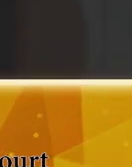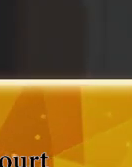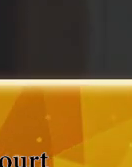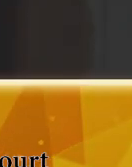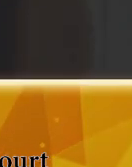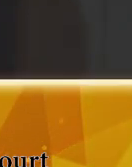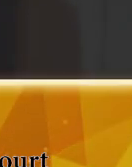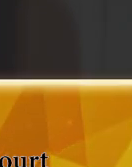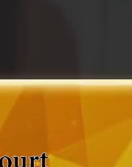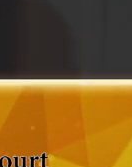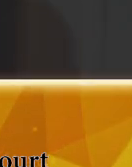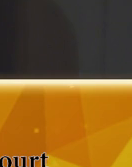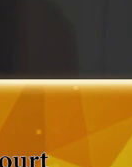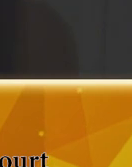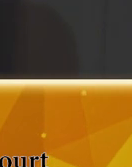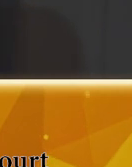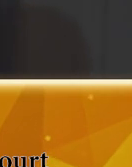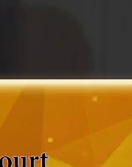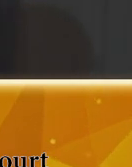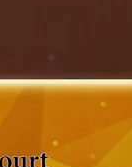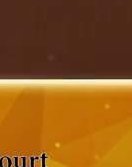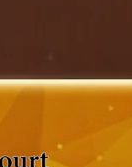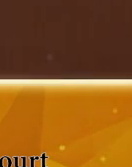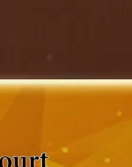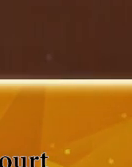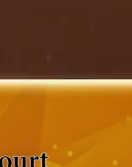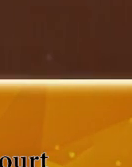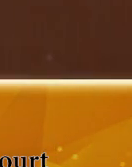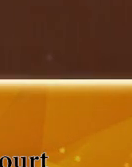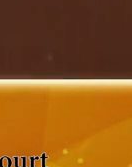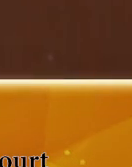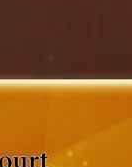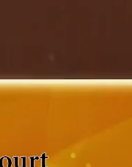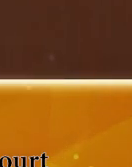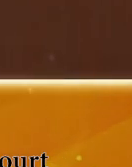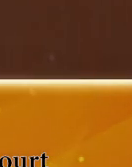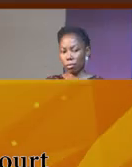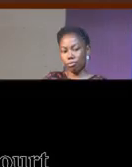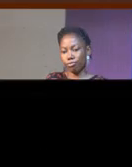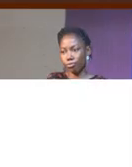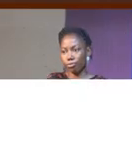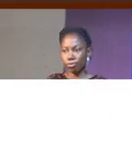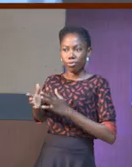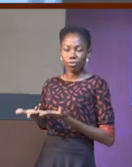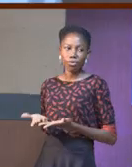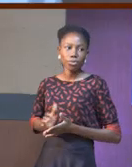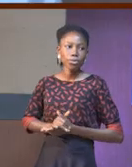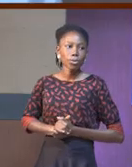Because you were mixing business with friendship.